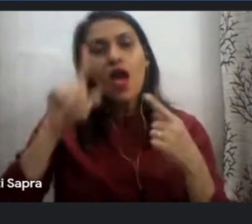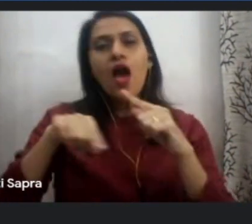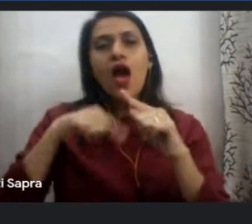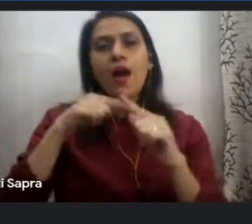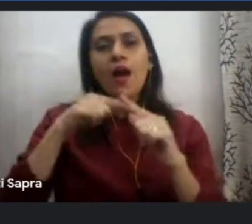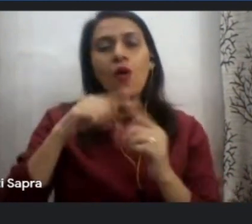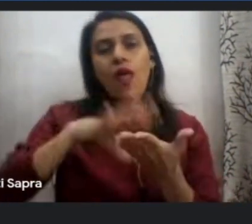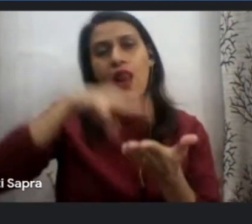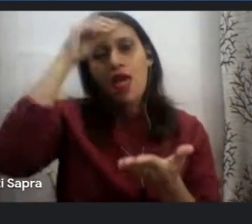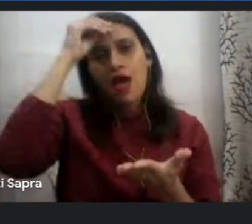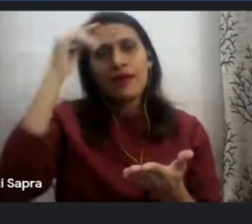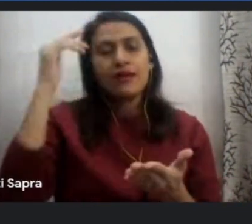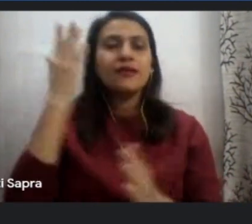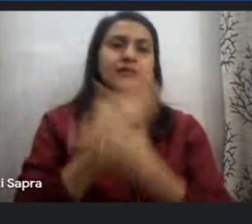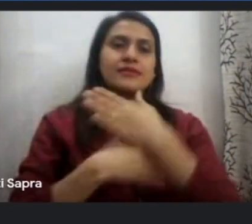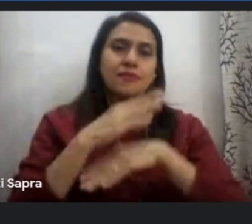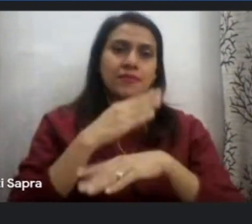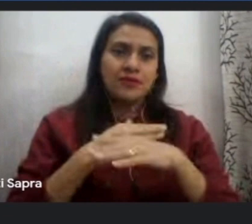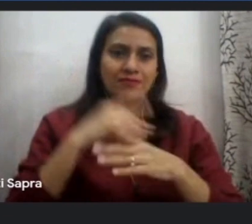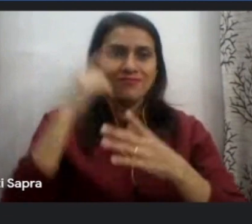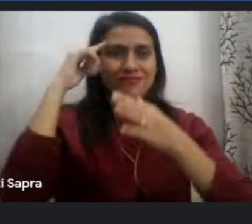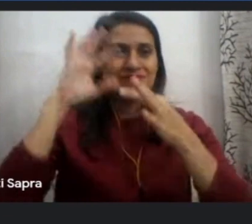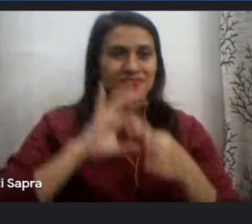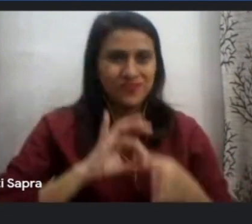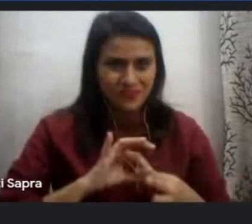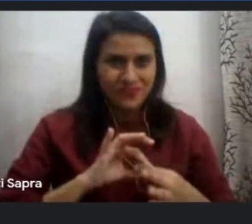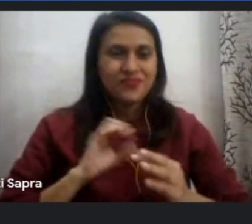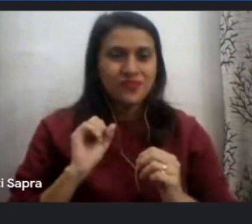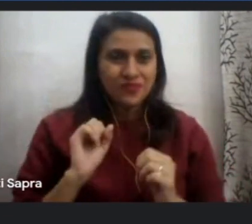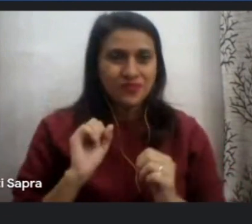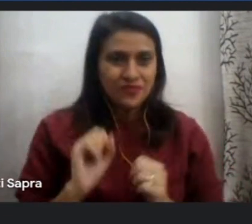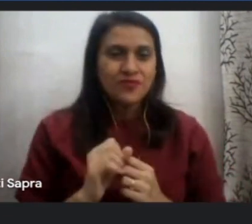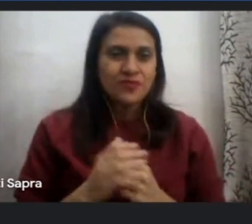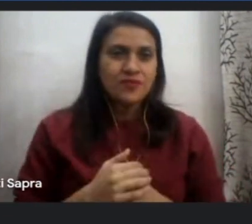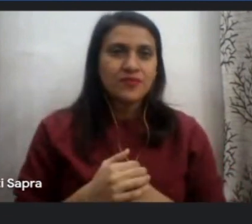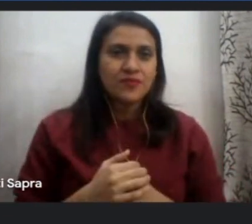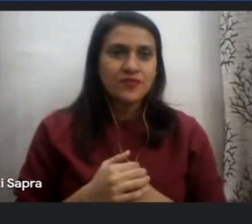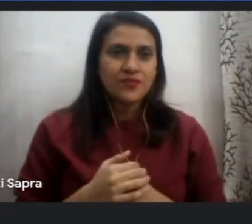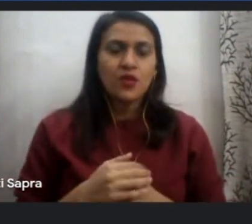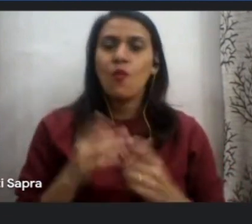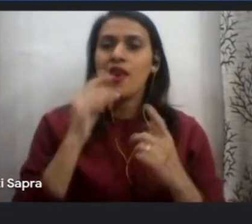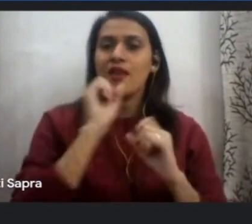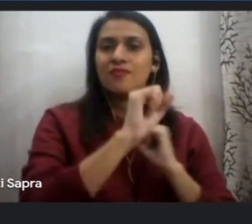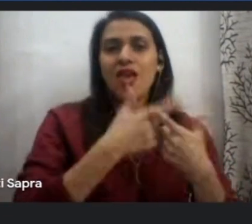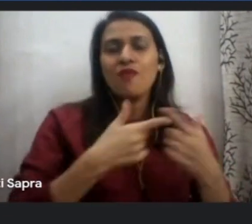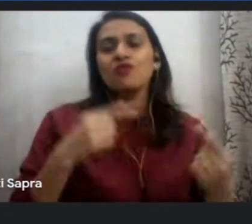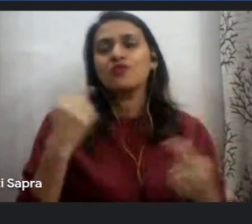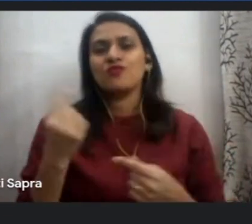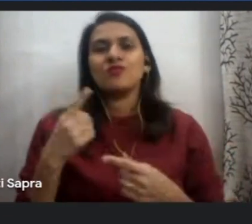let's all be kind and sensitive to the language that we use with one another. Right?